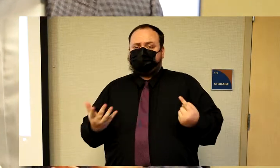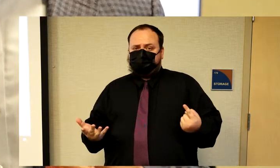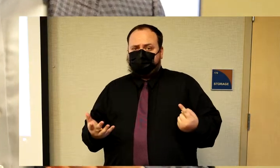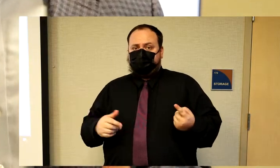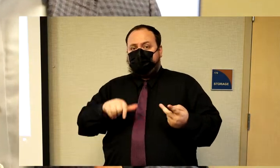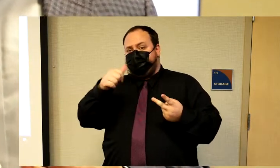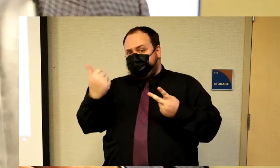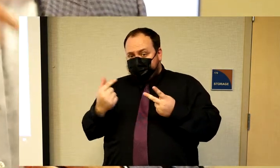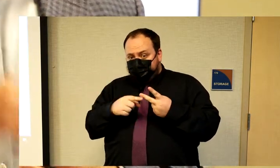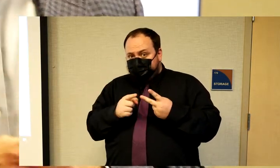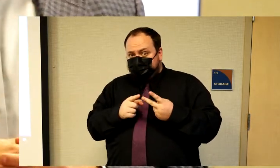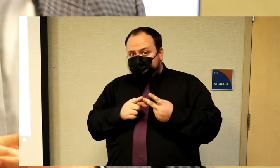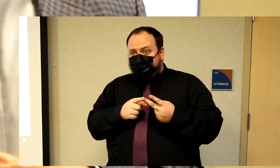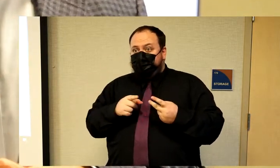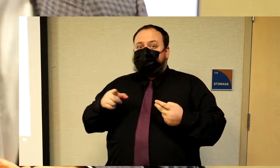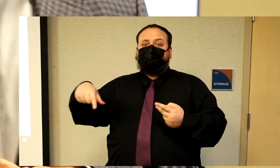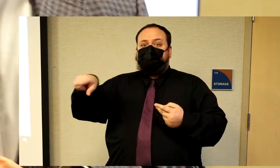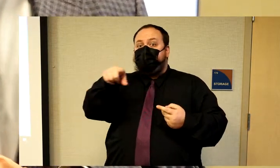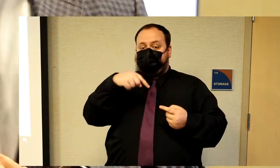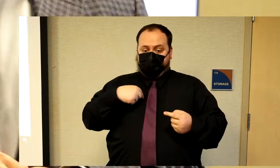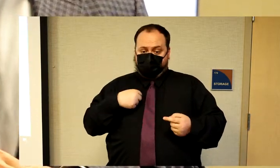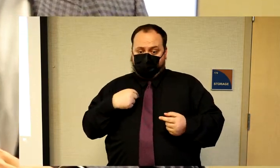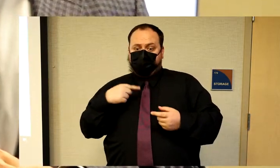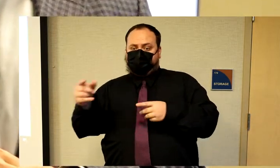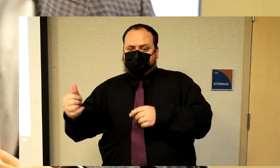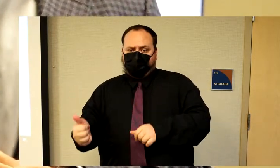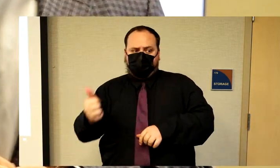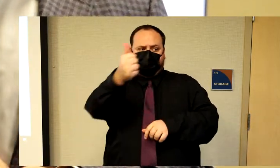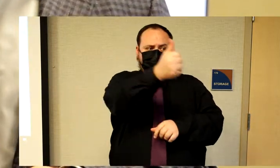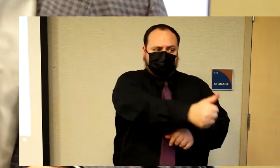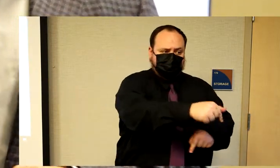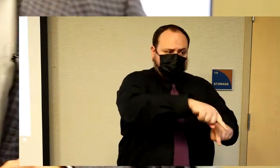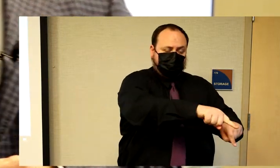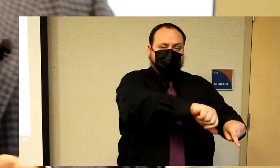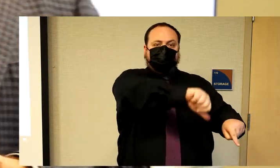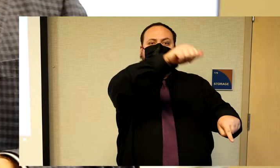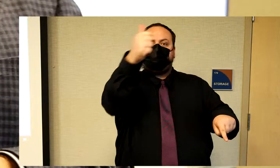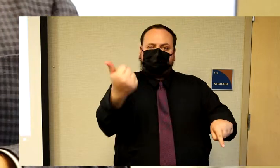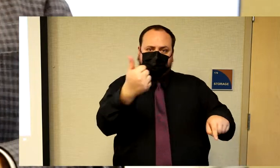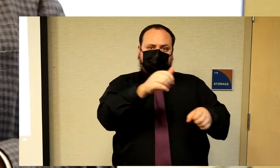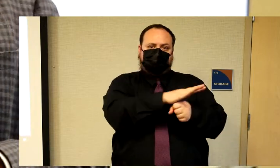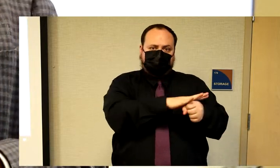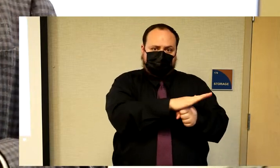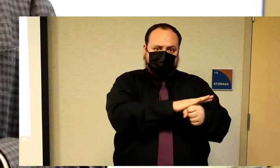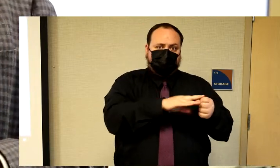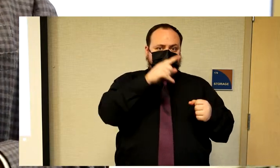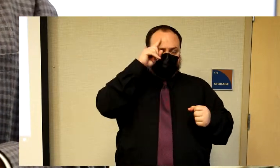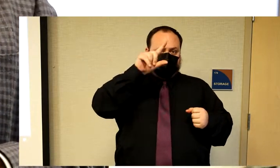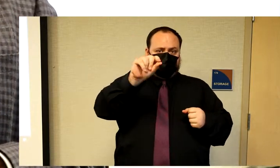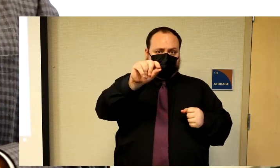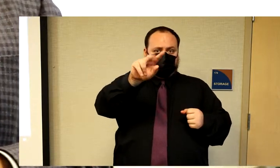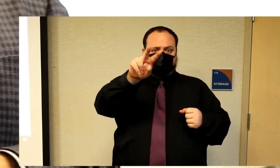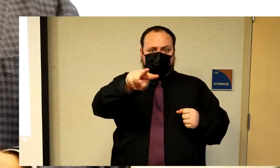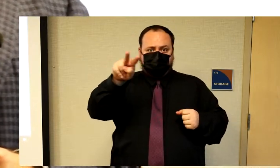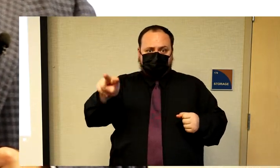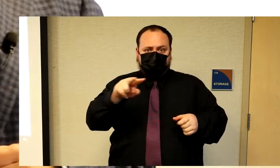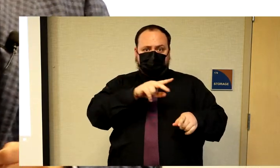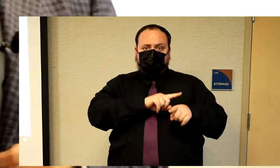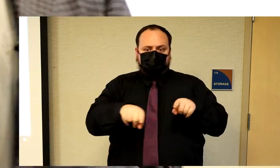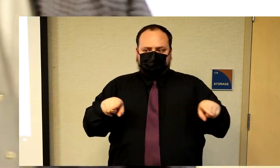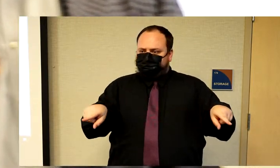we get assigned to a district that you all decide is up in 2022, but she's not up until